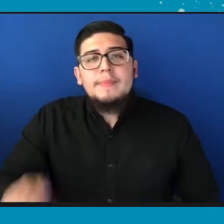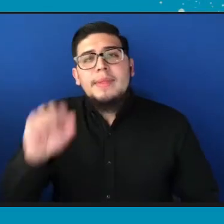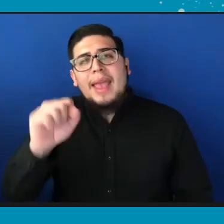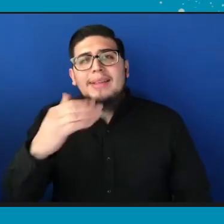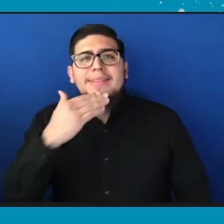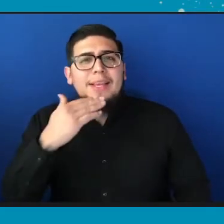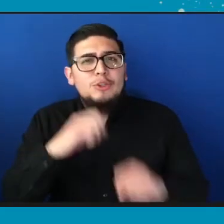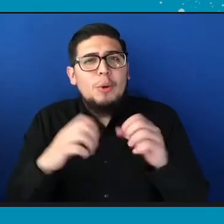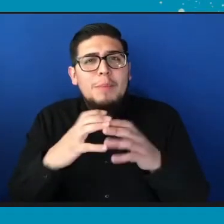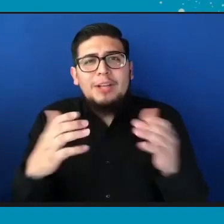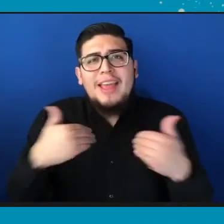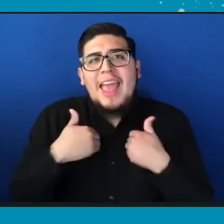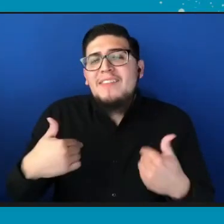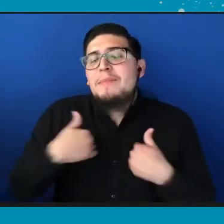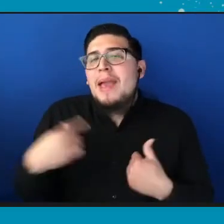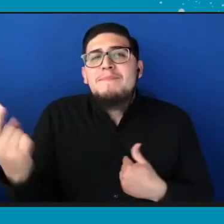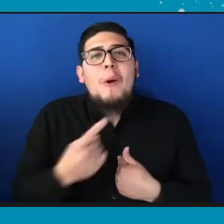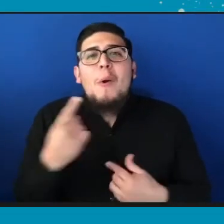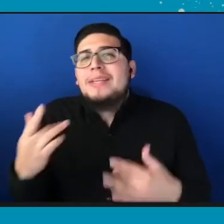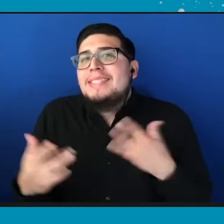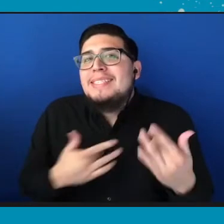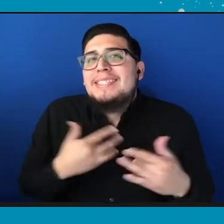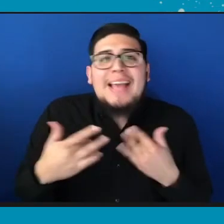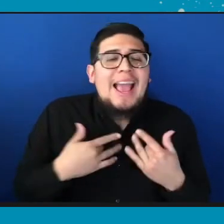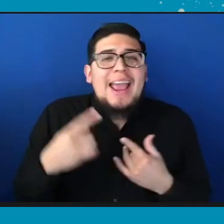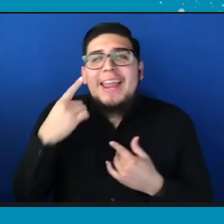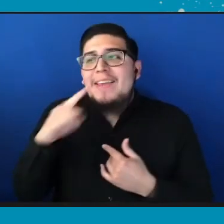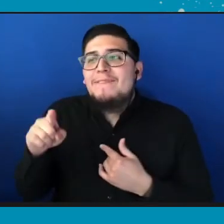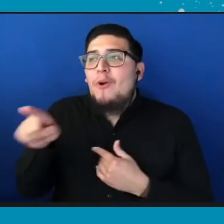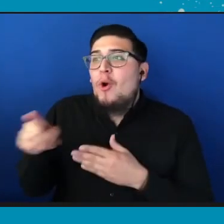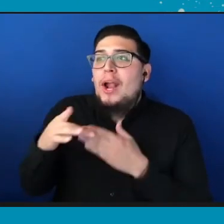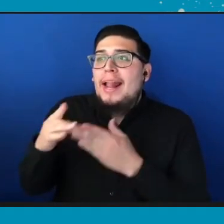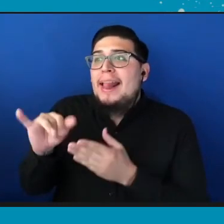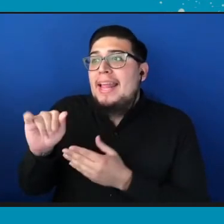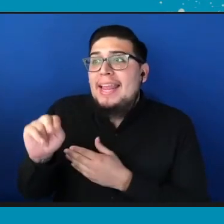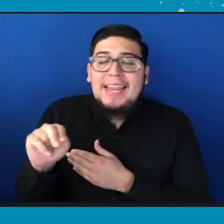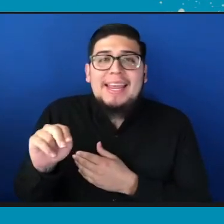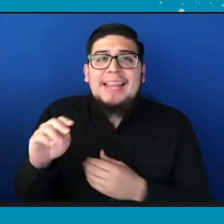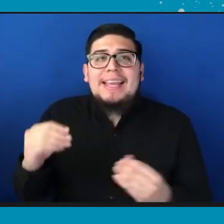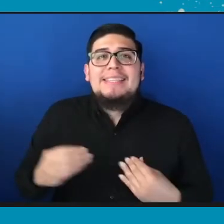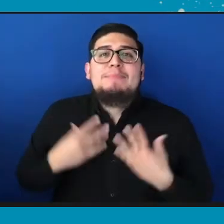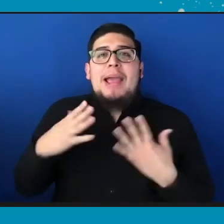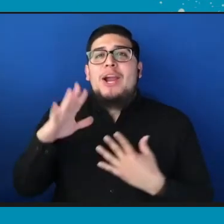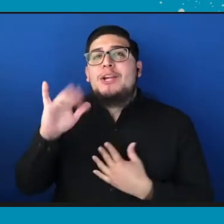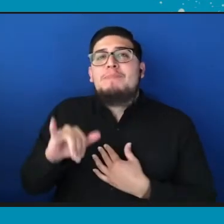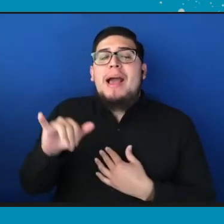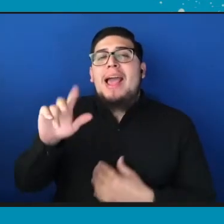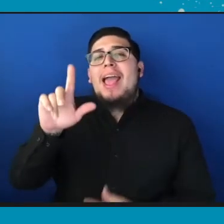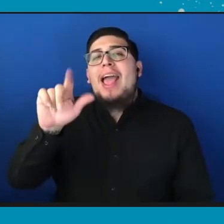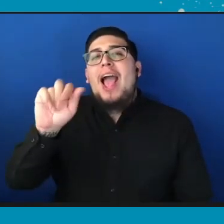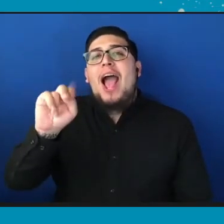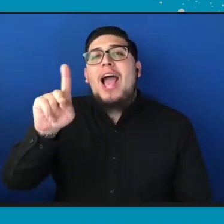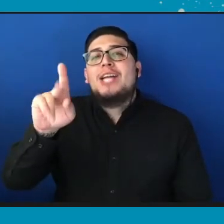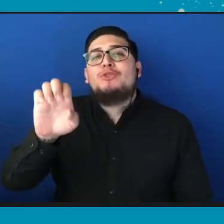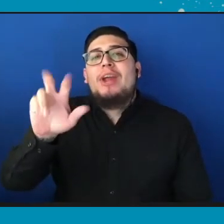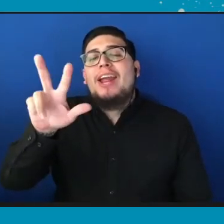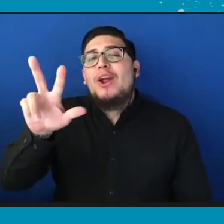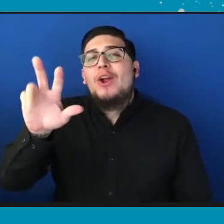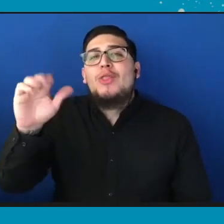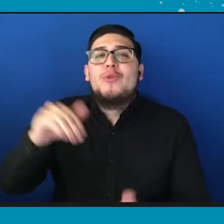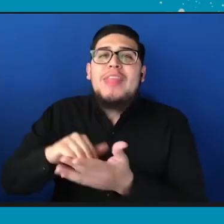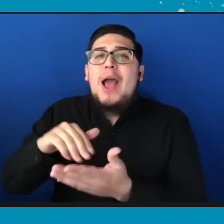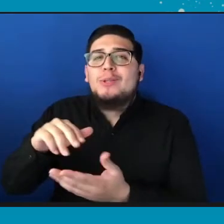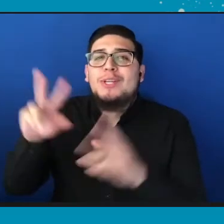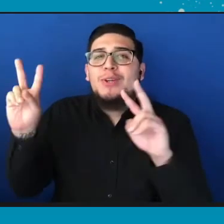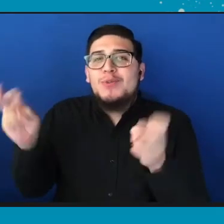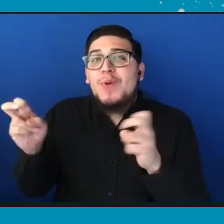always excited for a lead-in inspired by an Andre 3000 quote, because the South does have